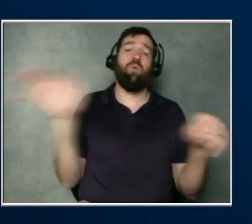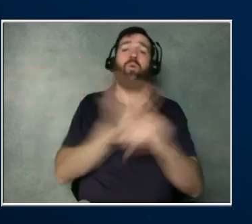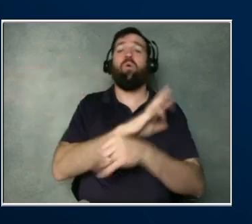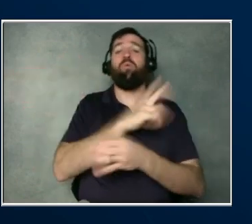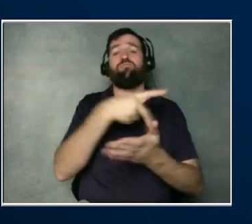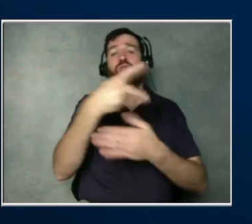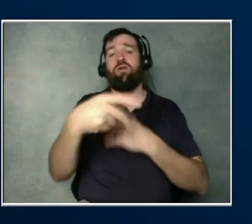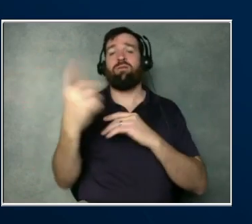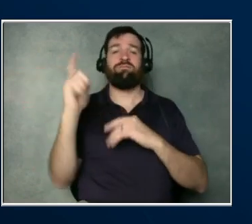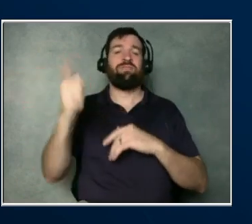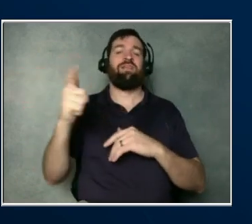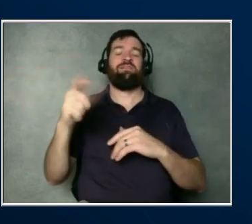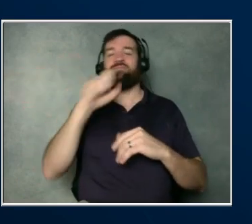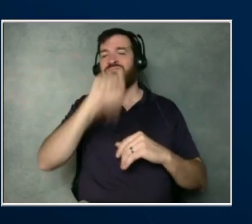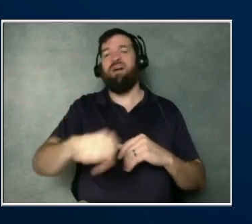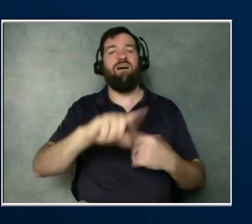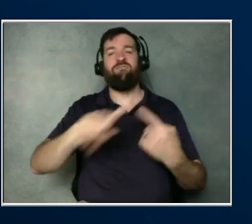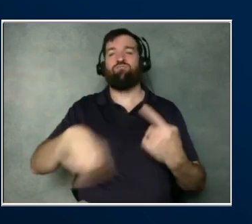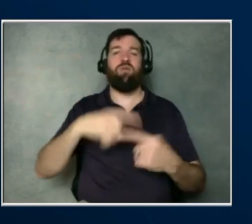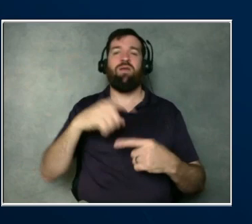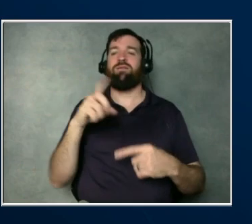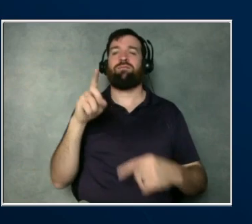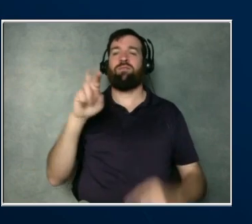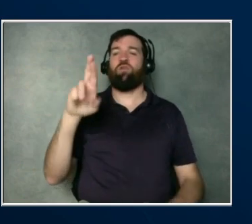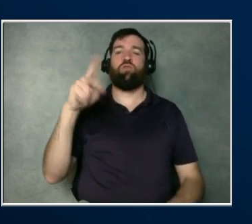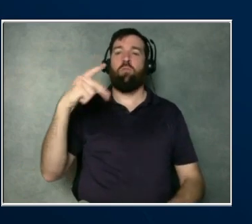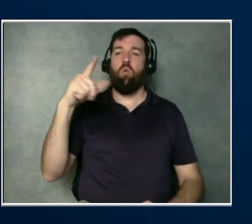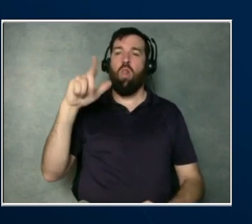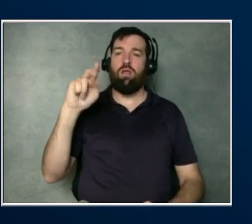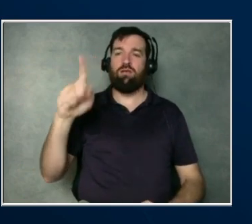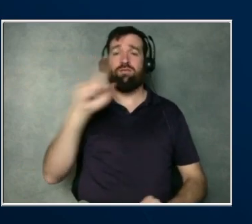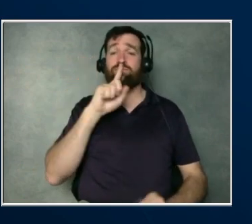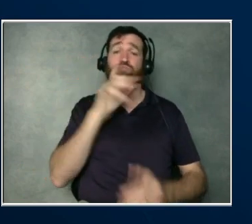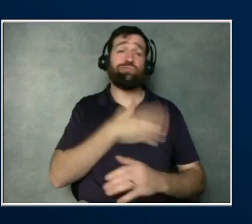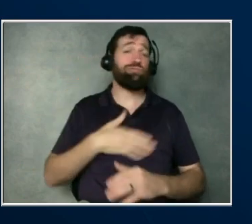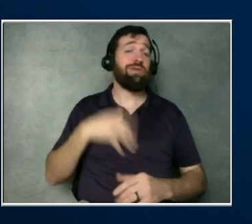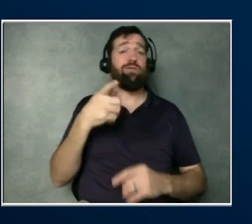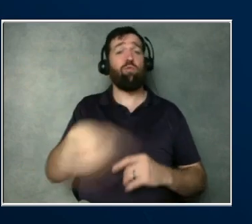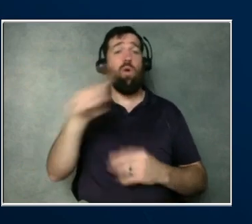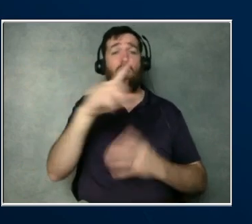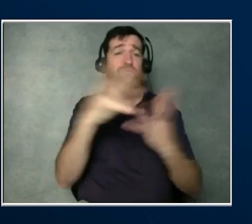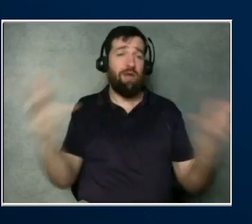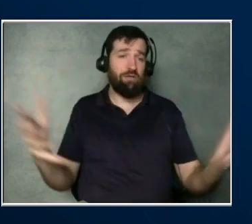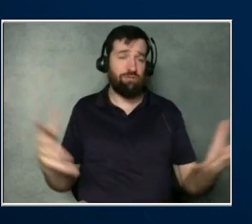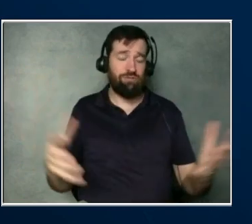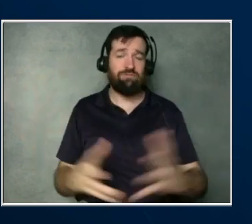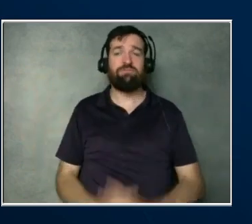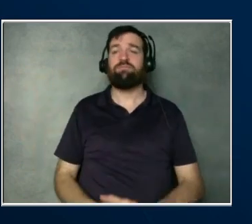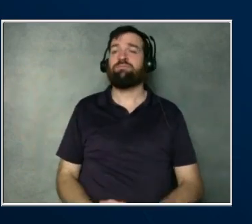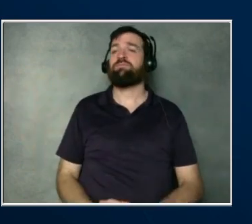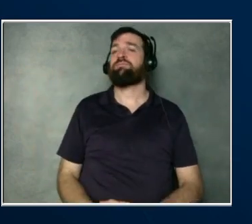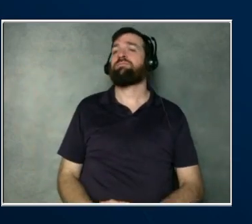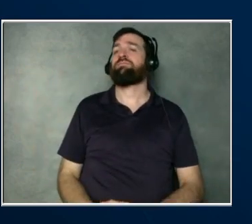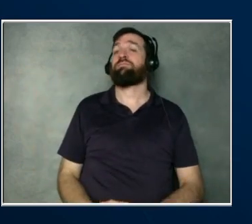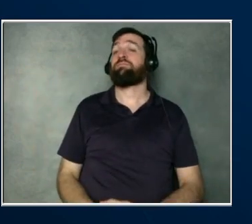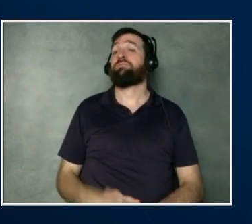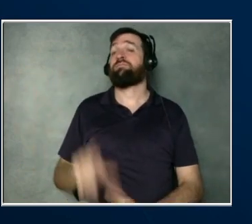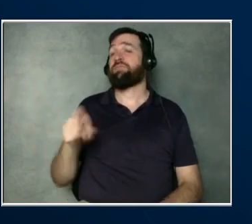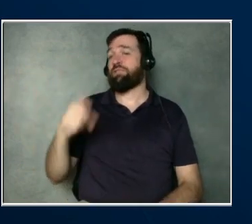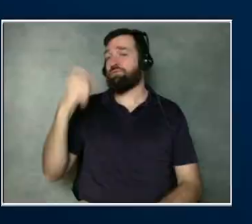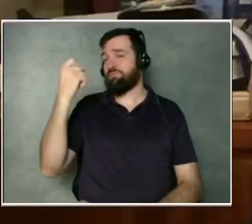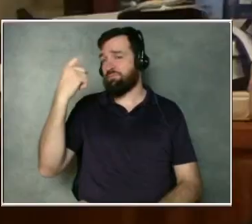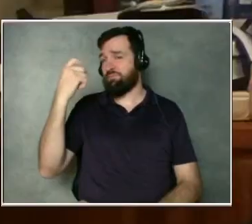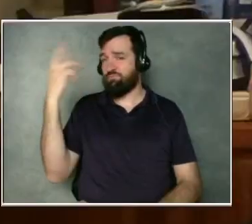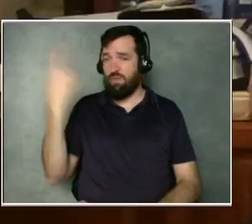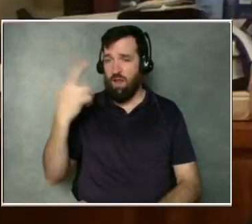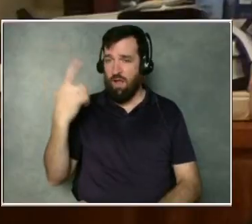it when you have Dr. Poland as a guest. I appreciate you all so much. Janet, you know what they need to realize is that